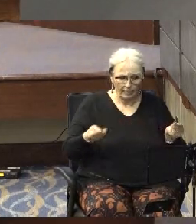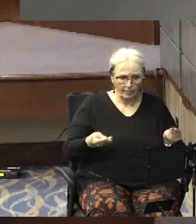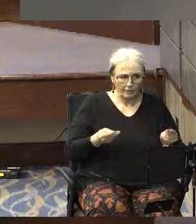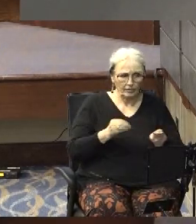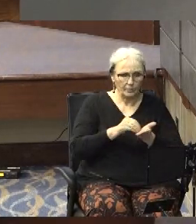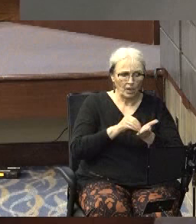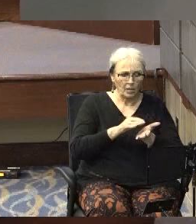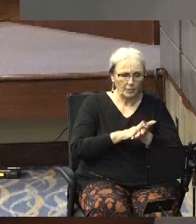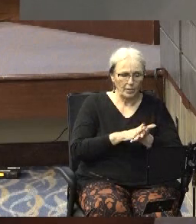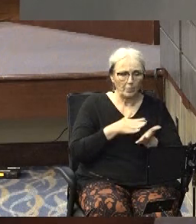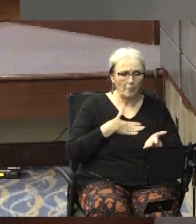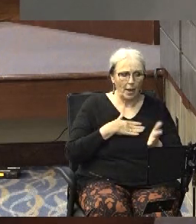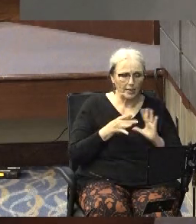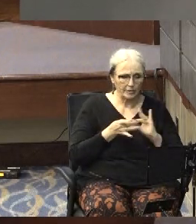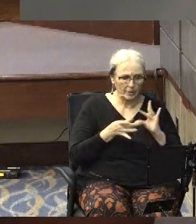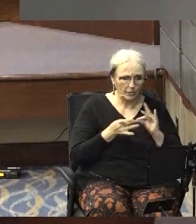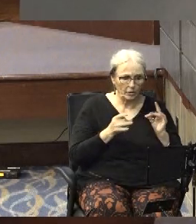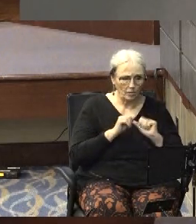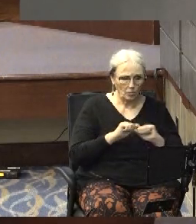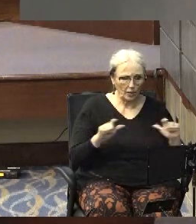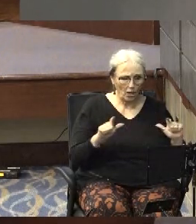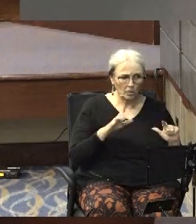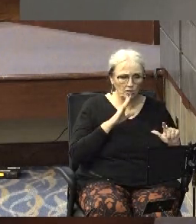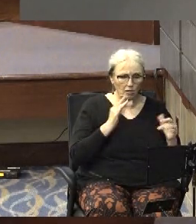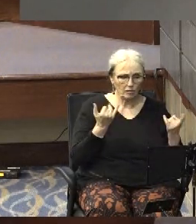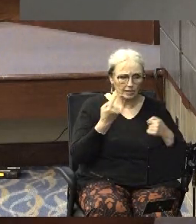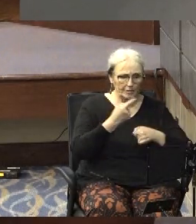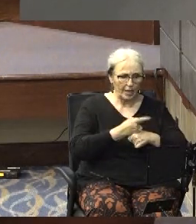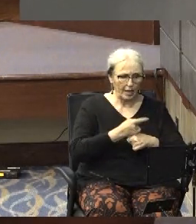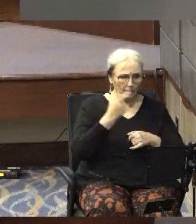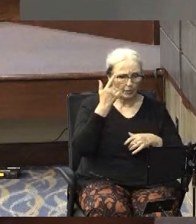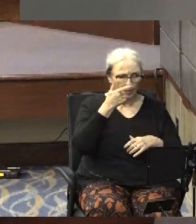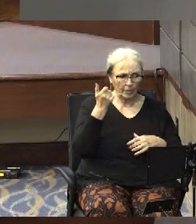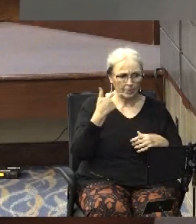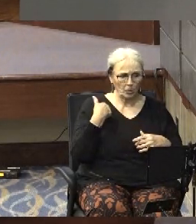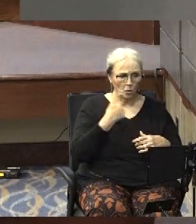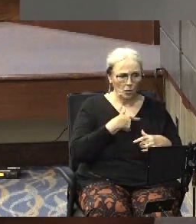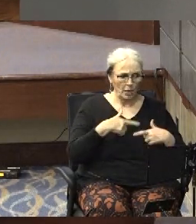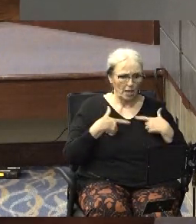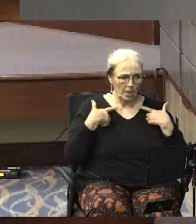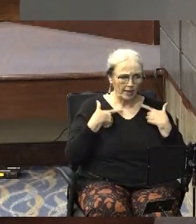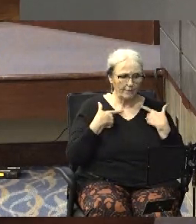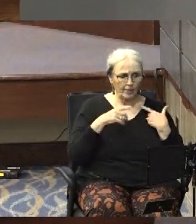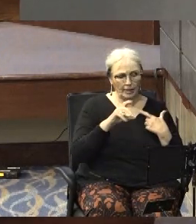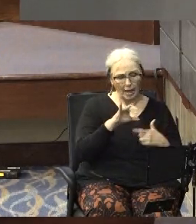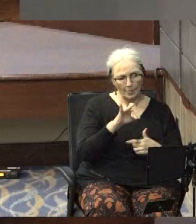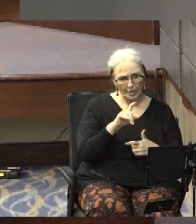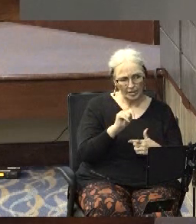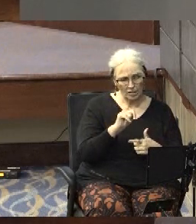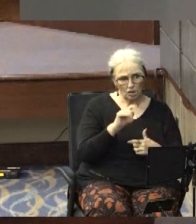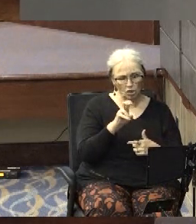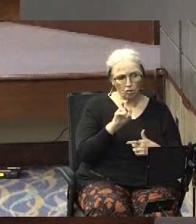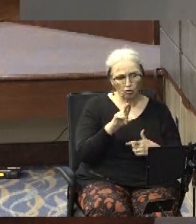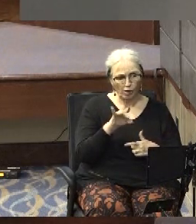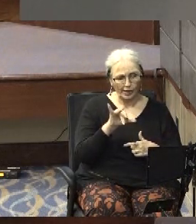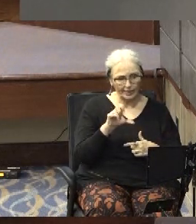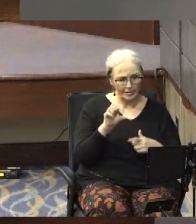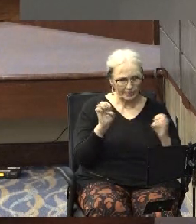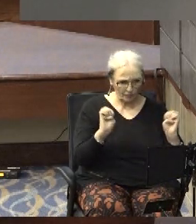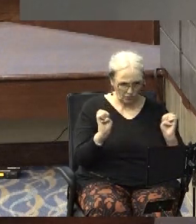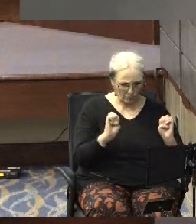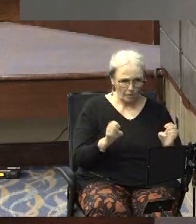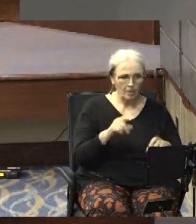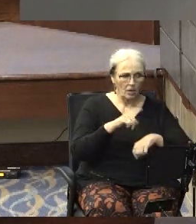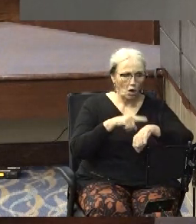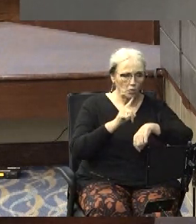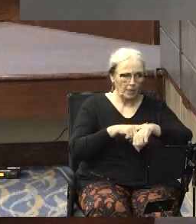statements. We are here today because we are living within a climate crisis. Our timeline for action is